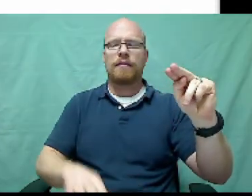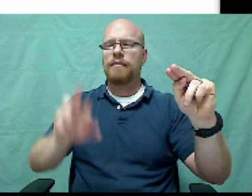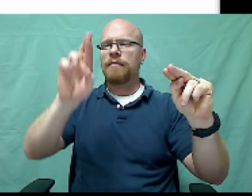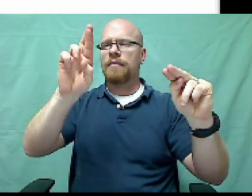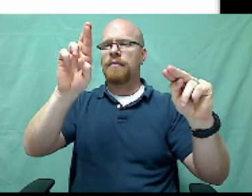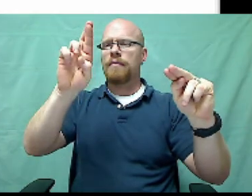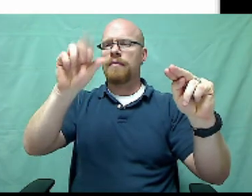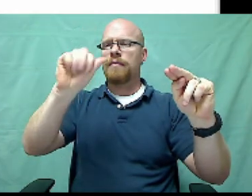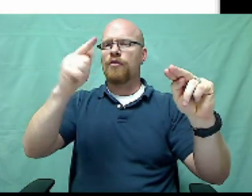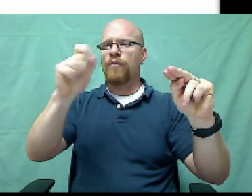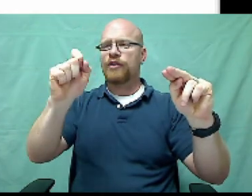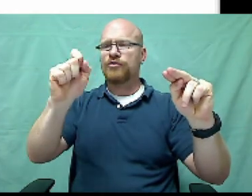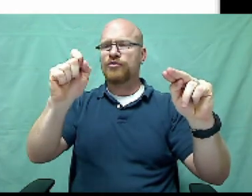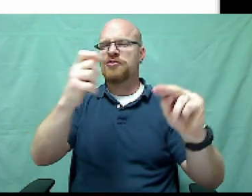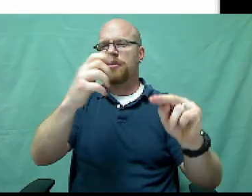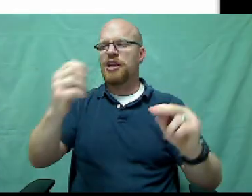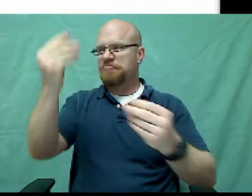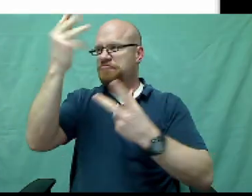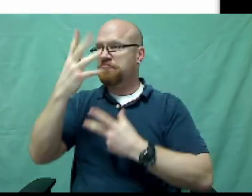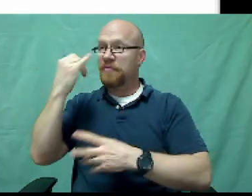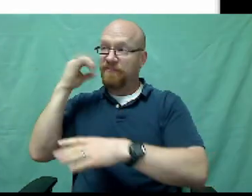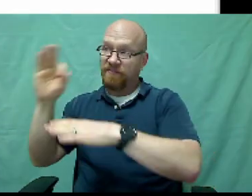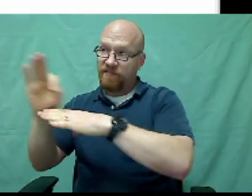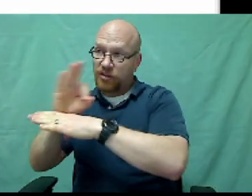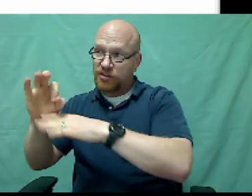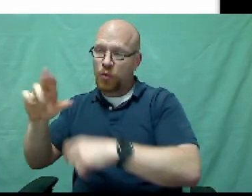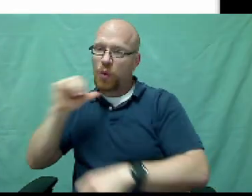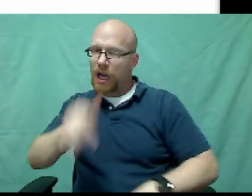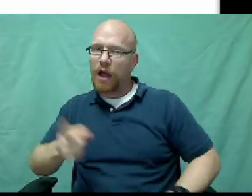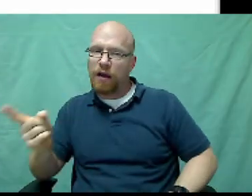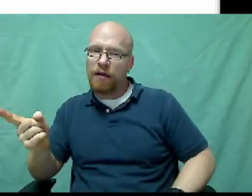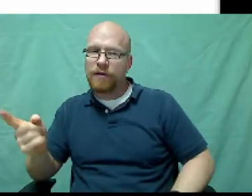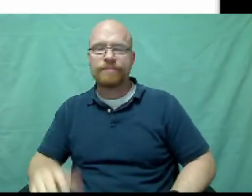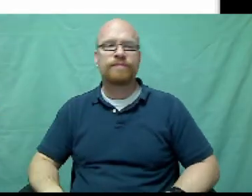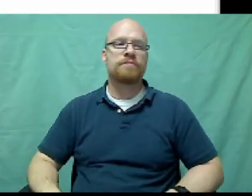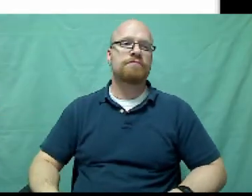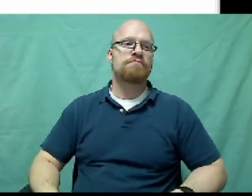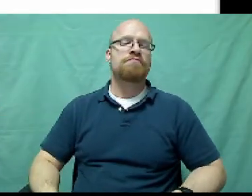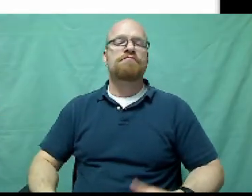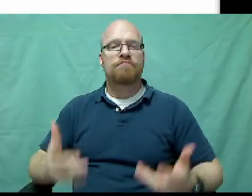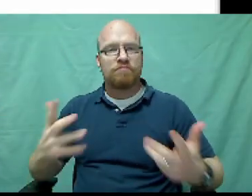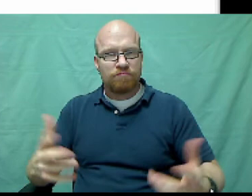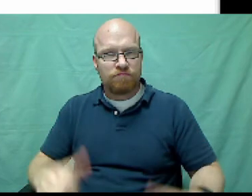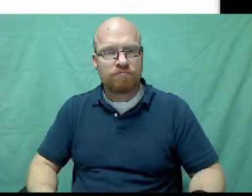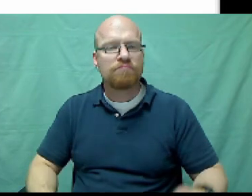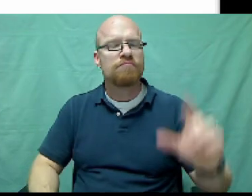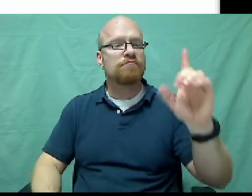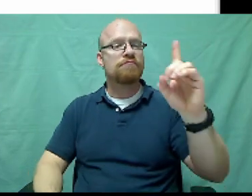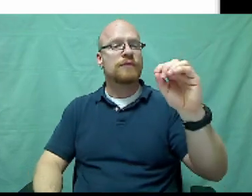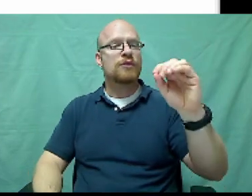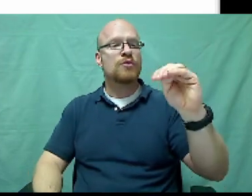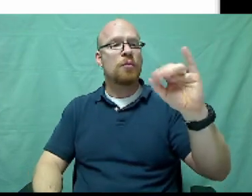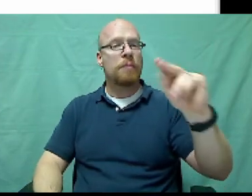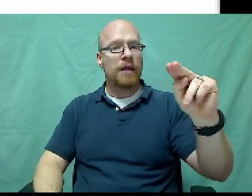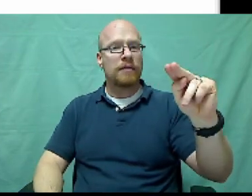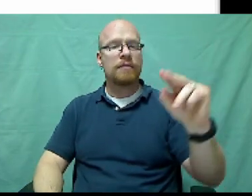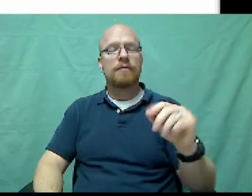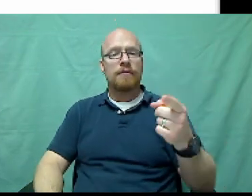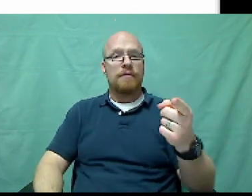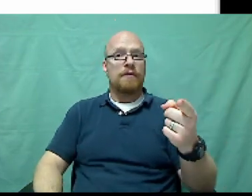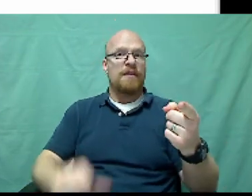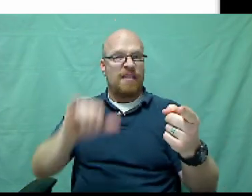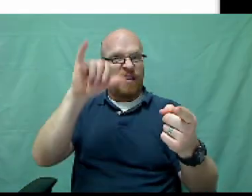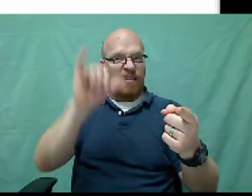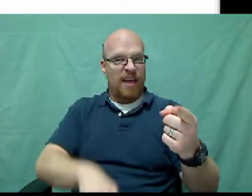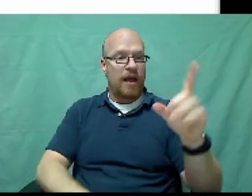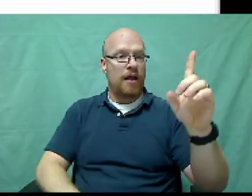going to talk about domain and range with these. And also decide if it's a function or not while we're working on it.